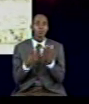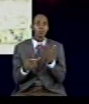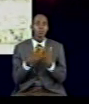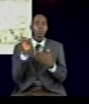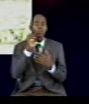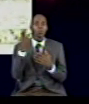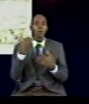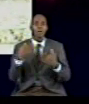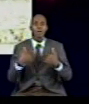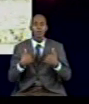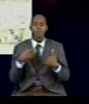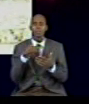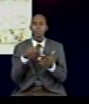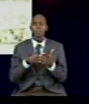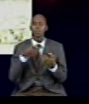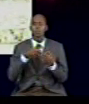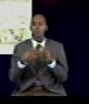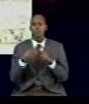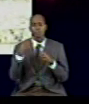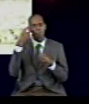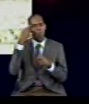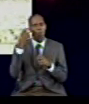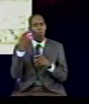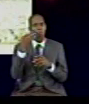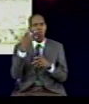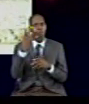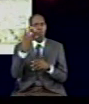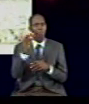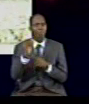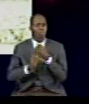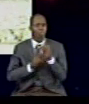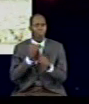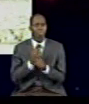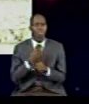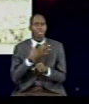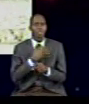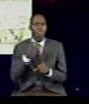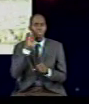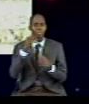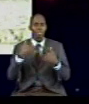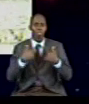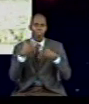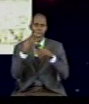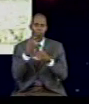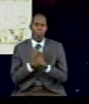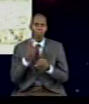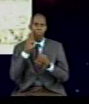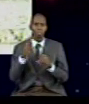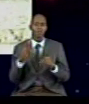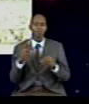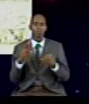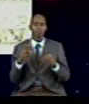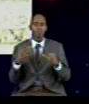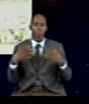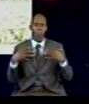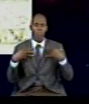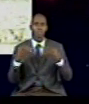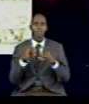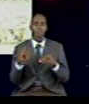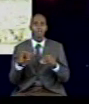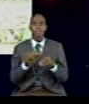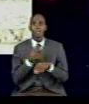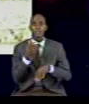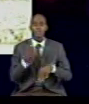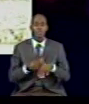the past 40 years. And that's how she received a miracle from that time, because once you put something on her head, her eyes will be running out